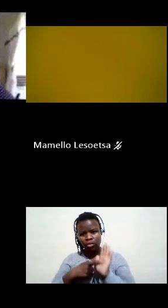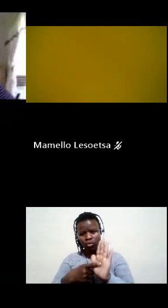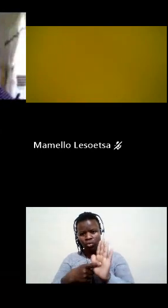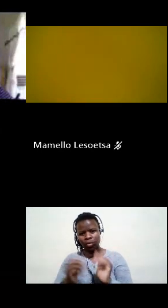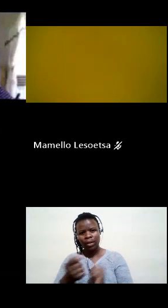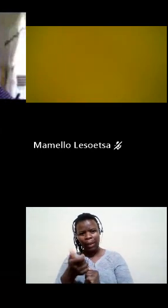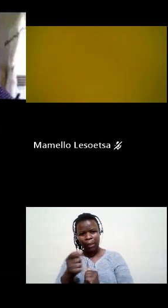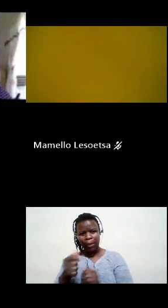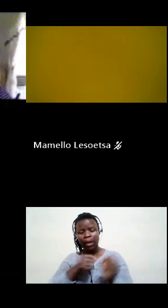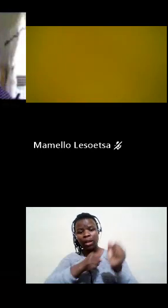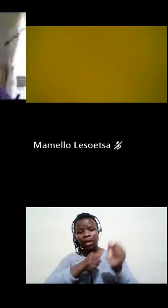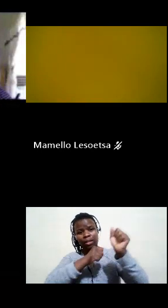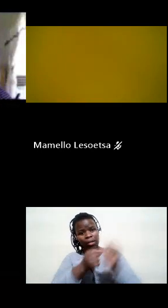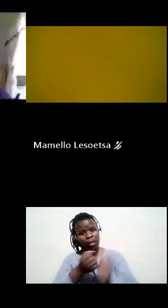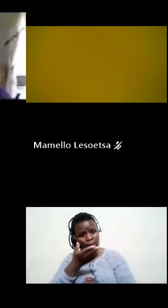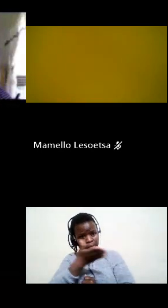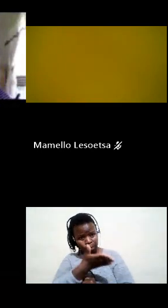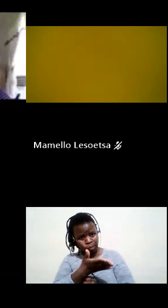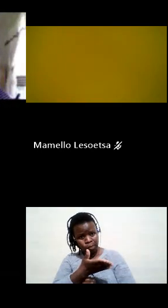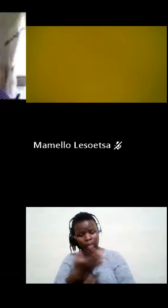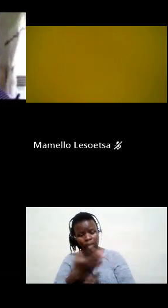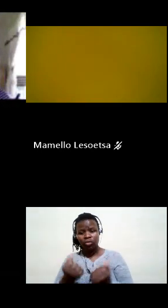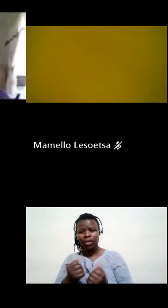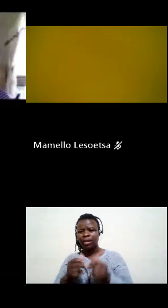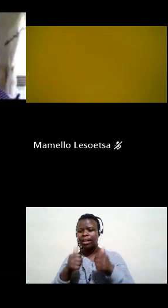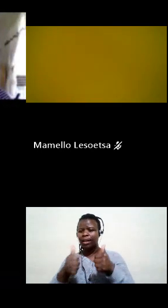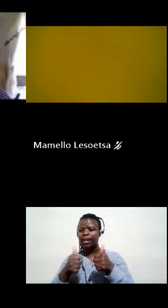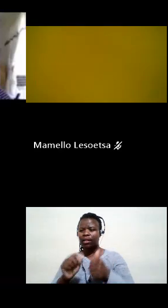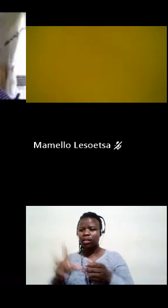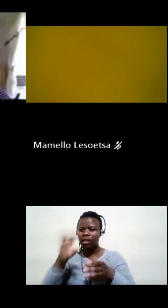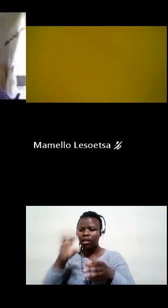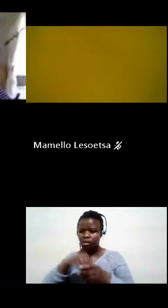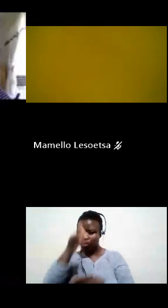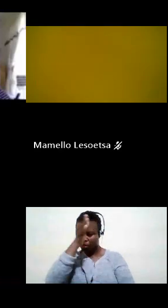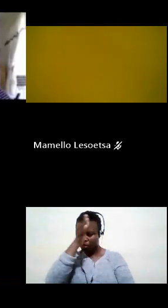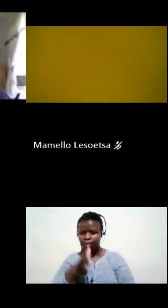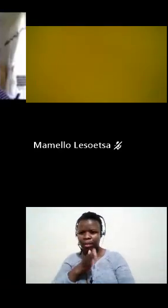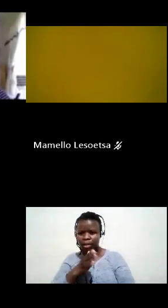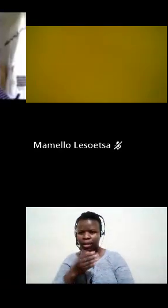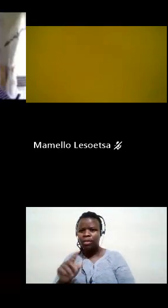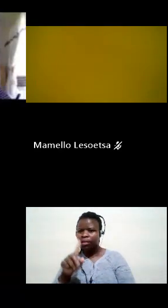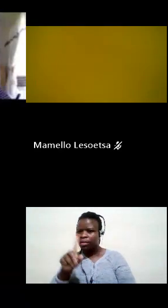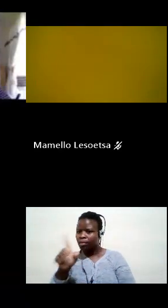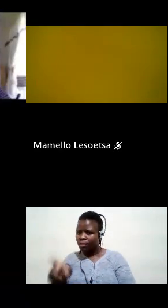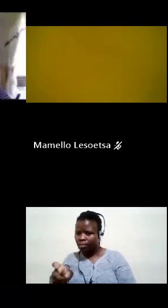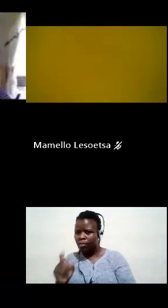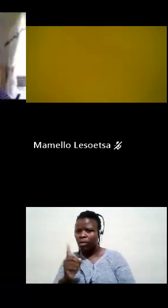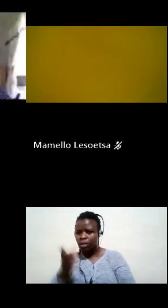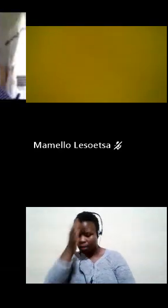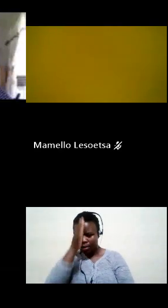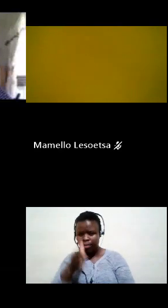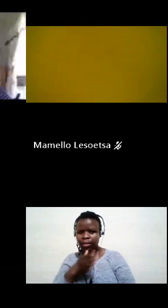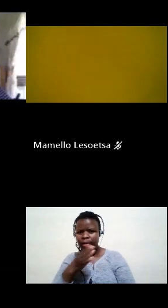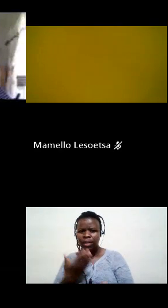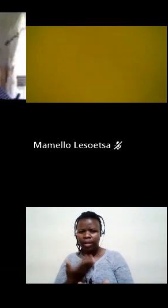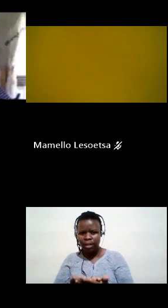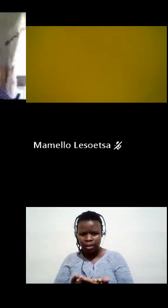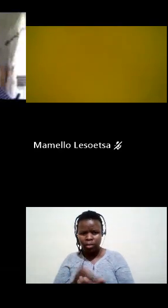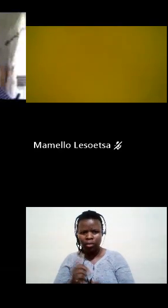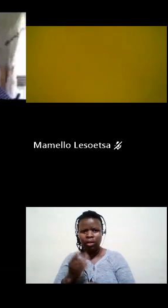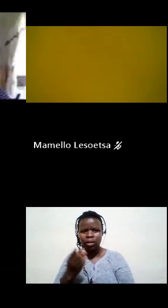Maybe exactly, include parents. So they asked for my parents to come with. Not that my mom wanted to